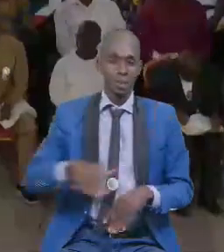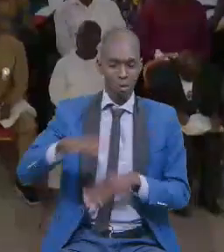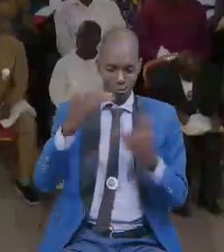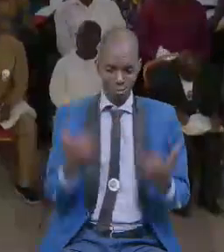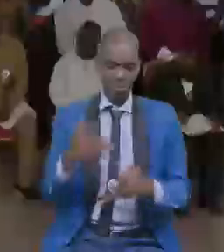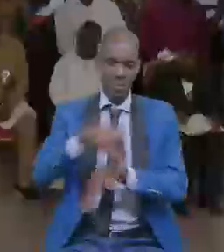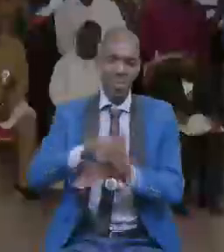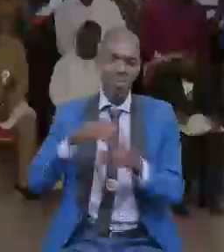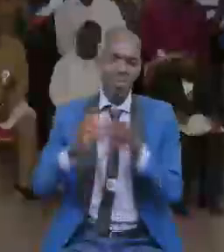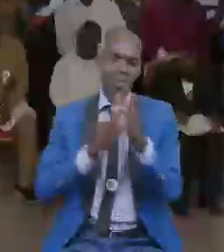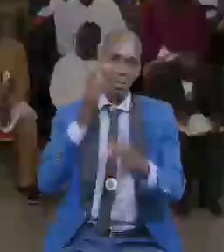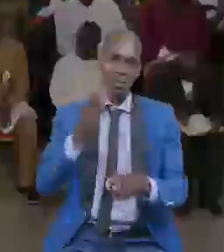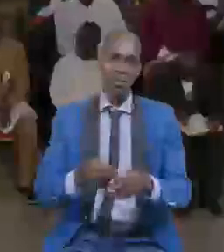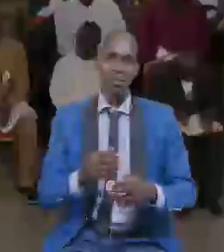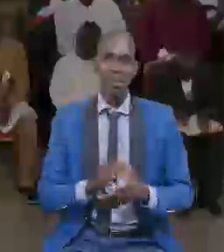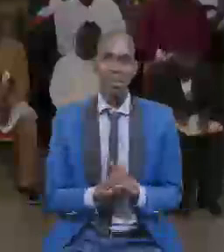name.